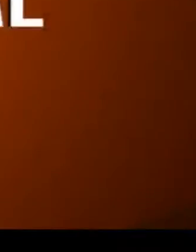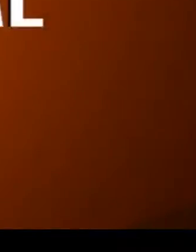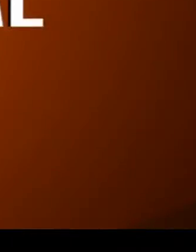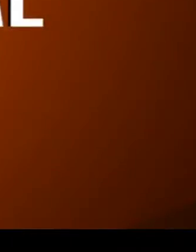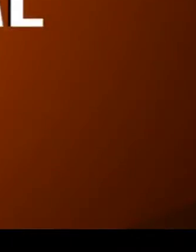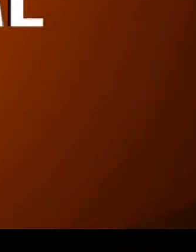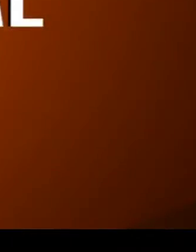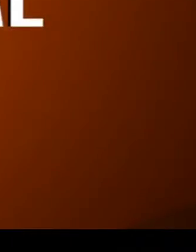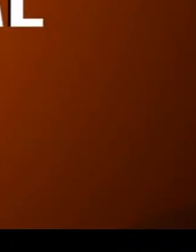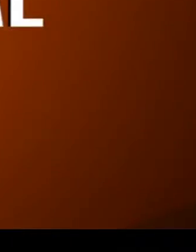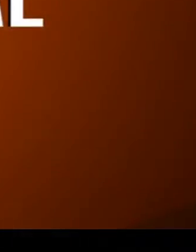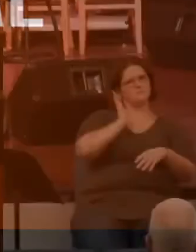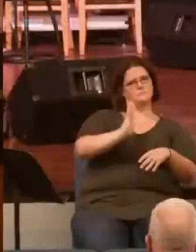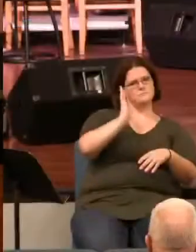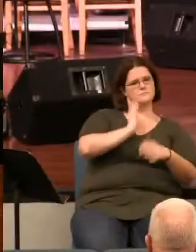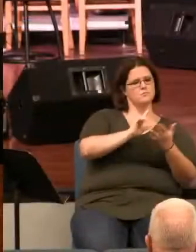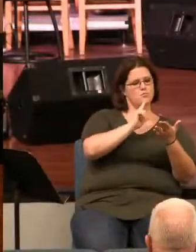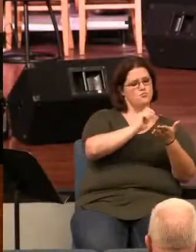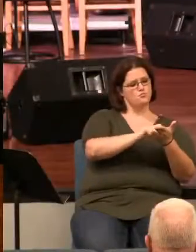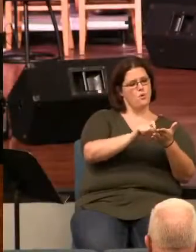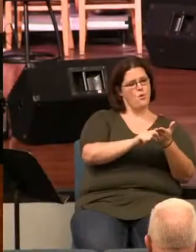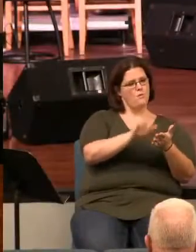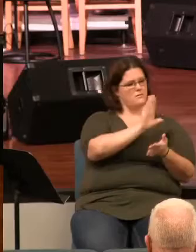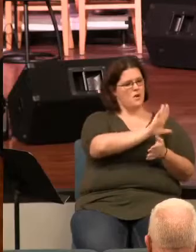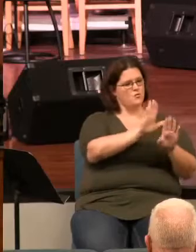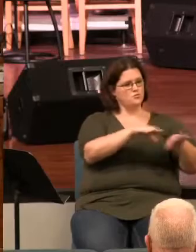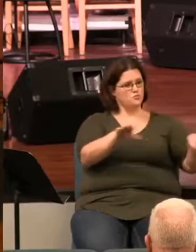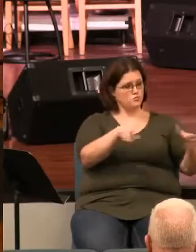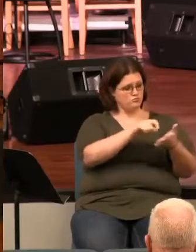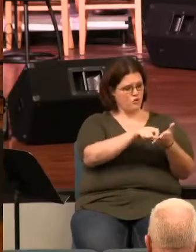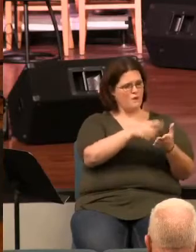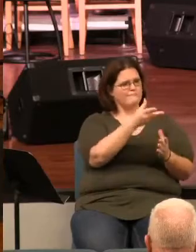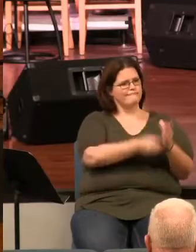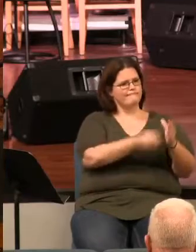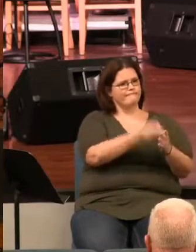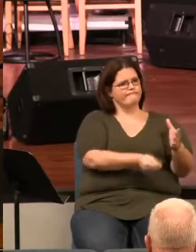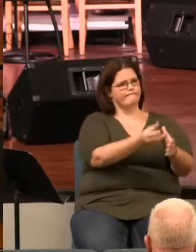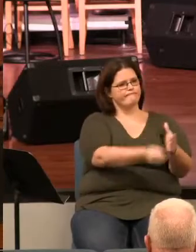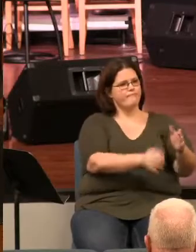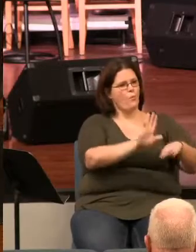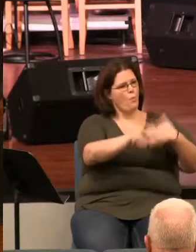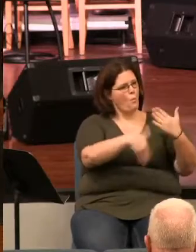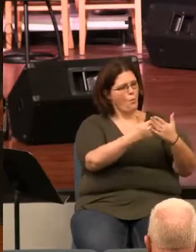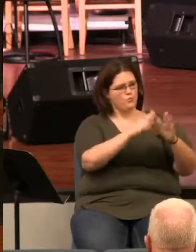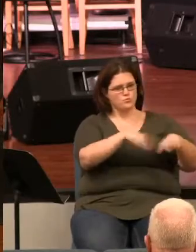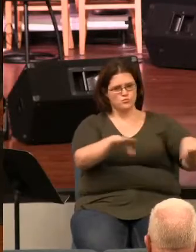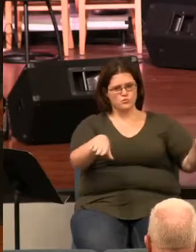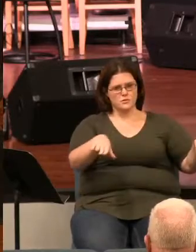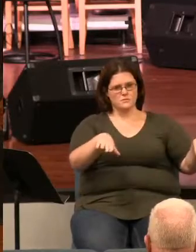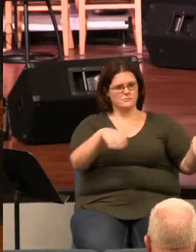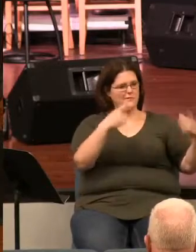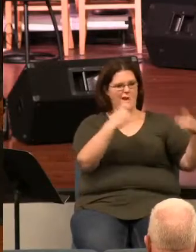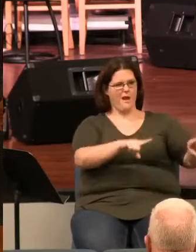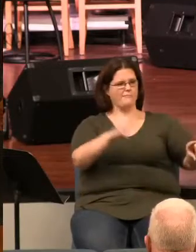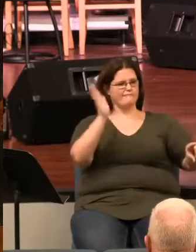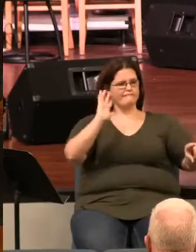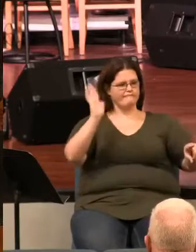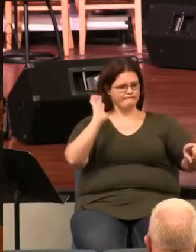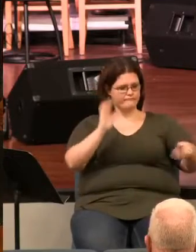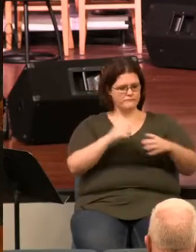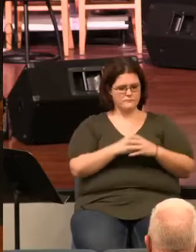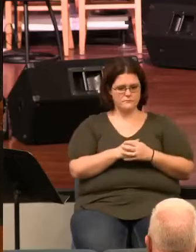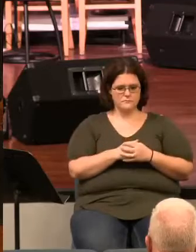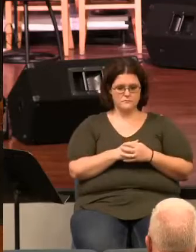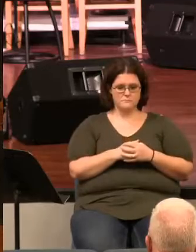lost all children, if I recall, in a horrible disaster. But out of